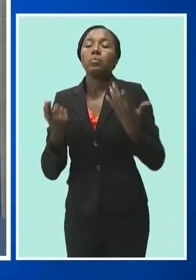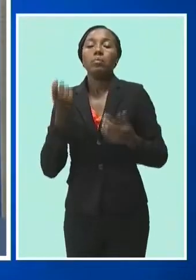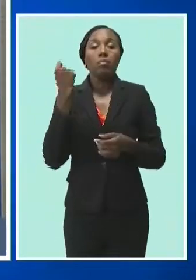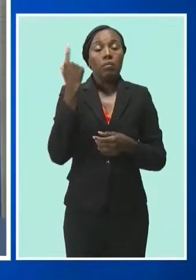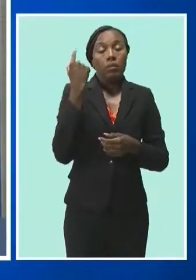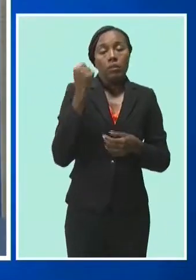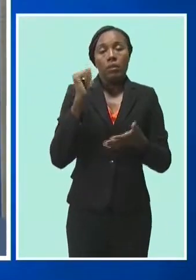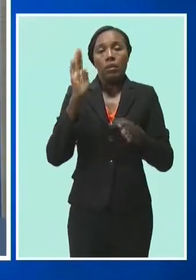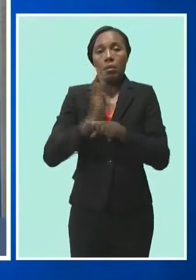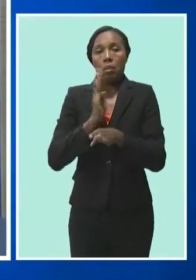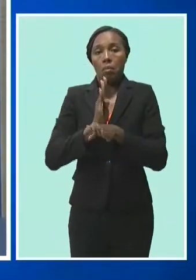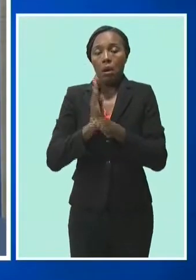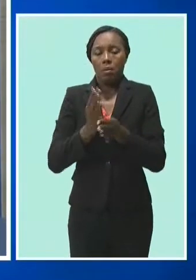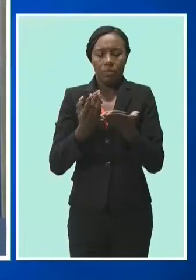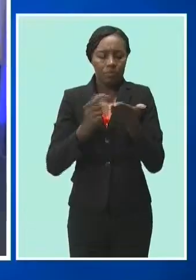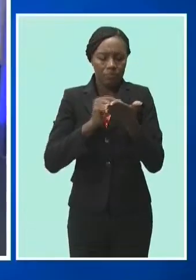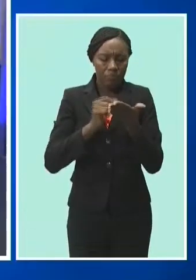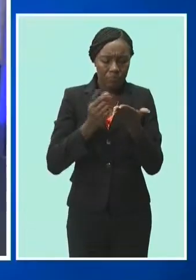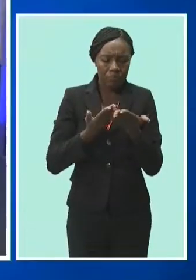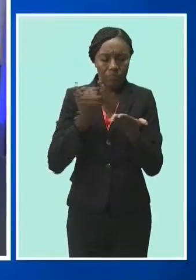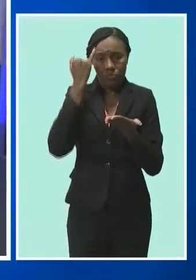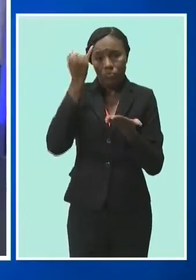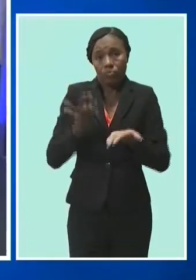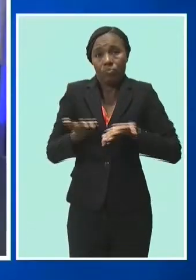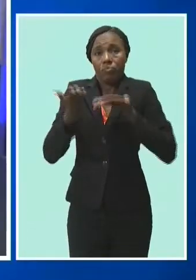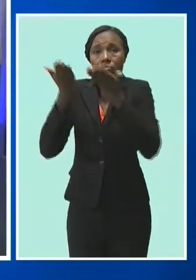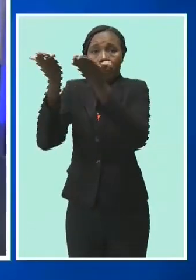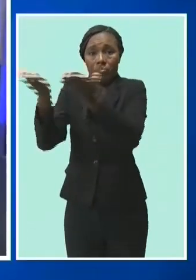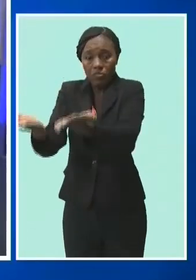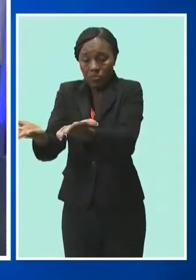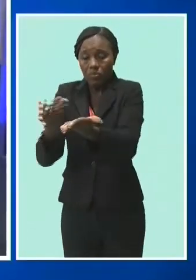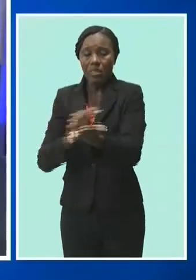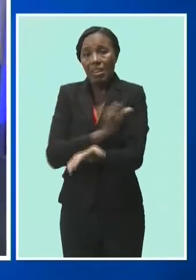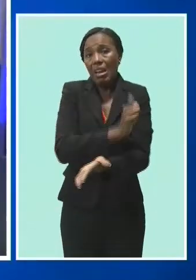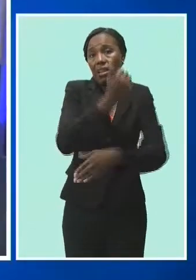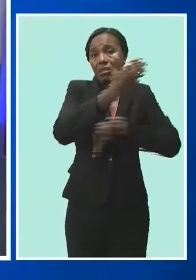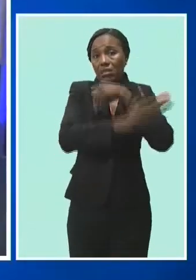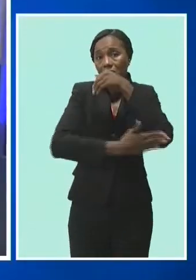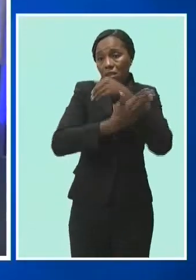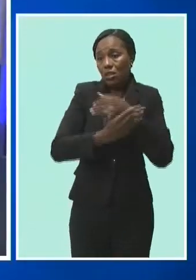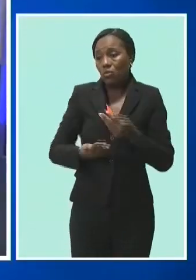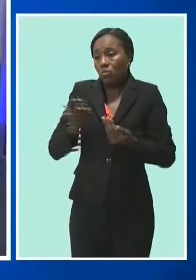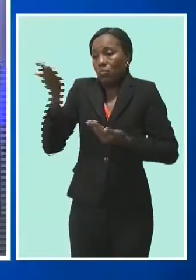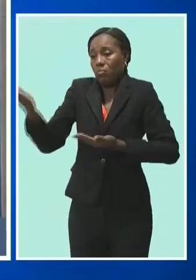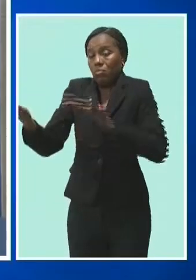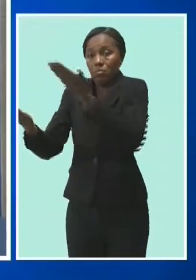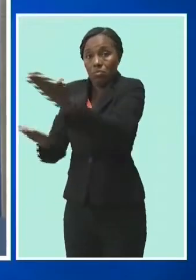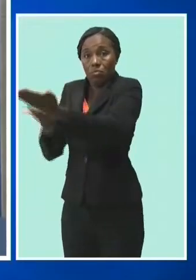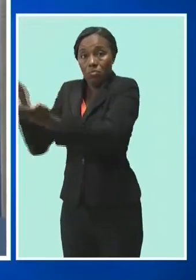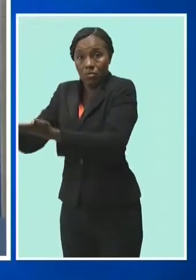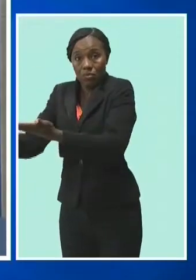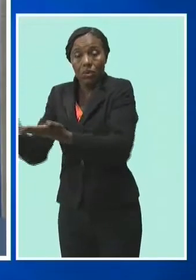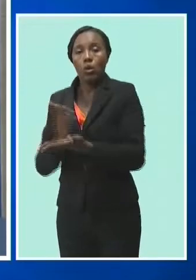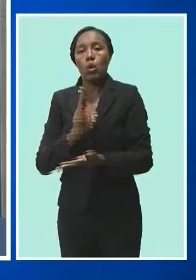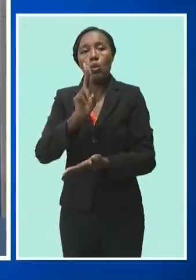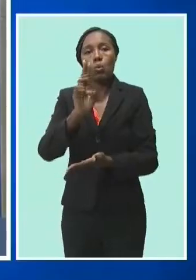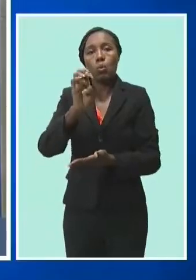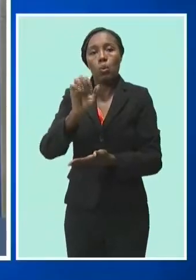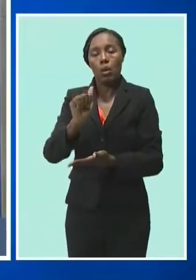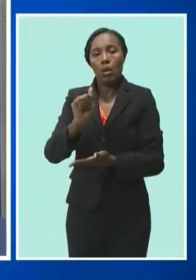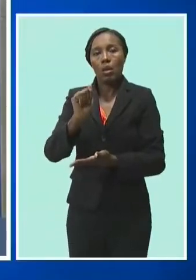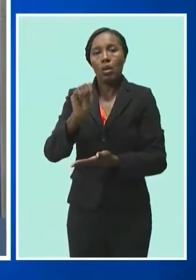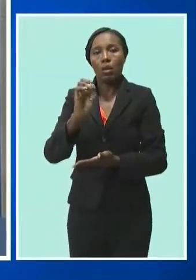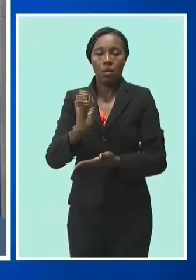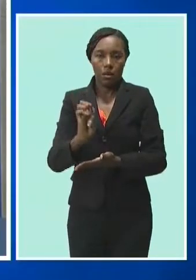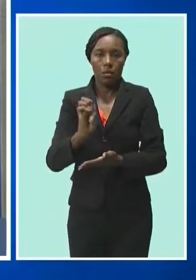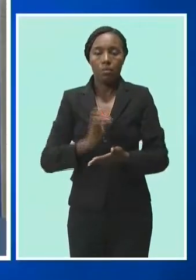put forward a proposal. There would have also been other proposals put forward, specifically by the United Arab Emirates.